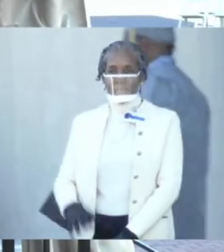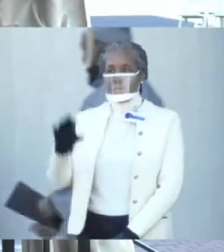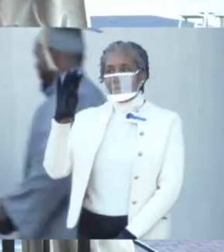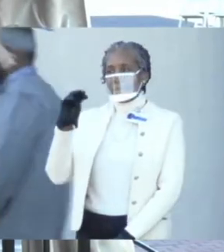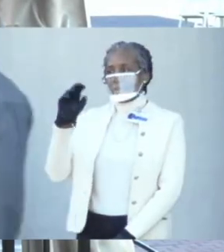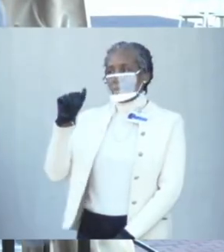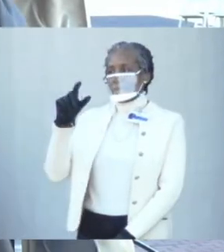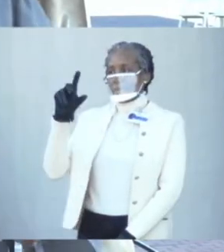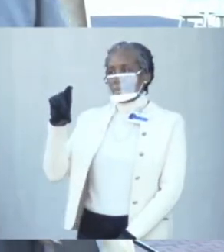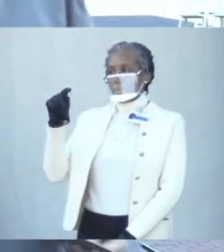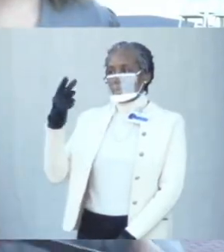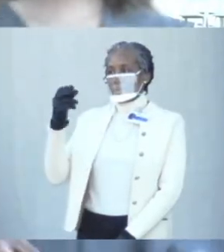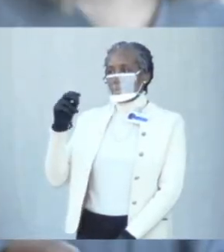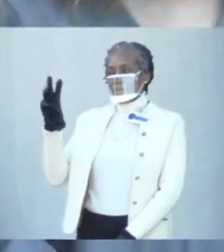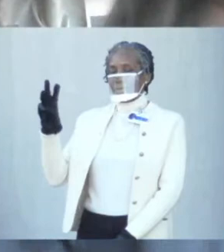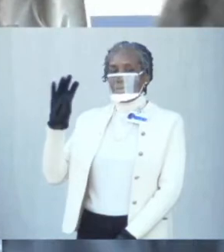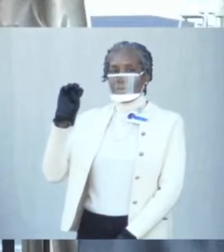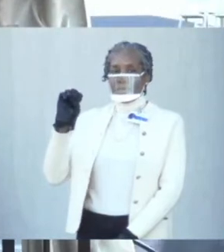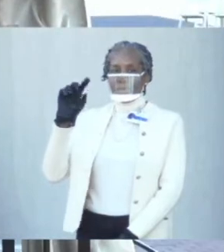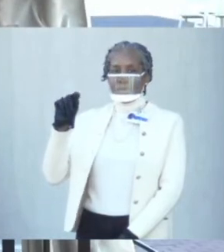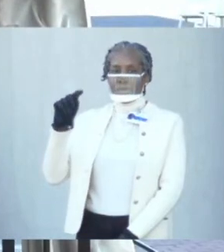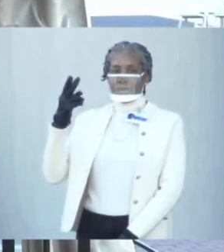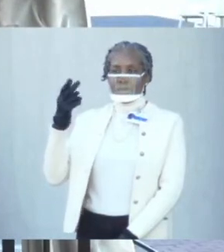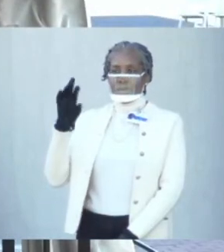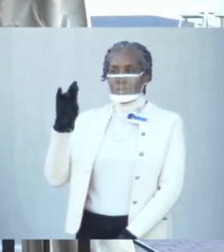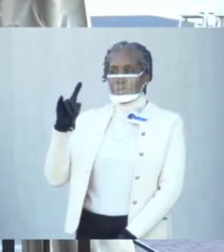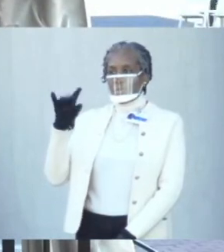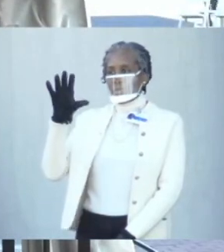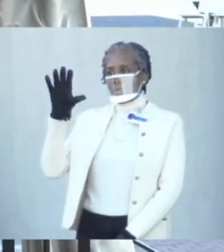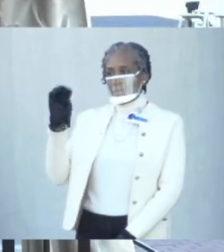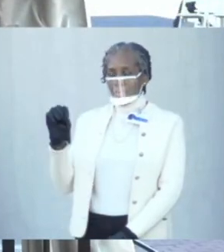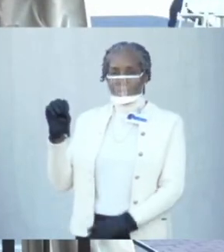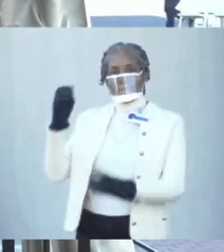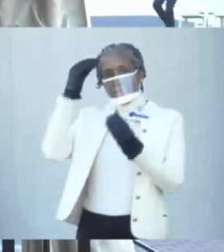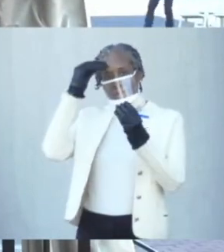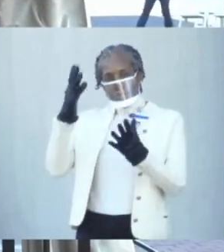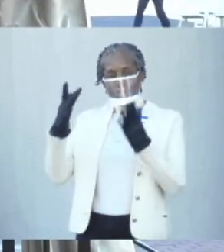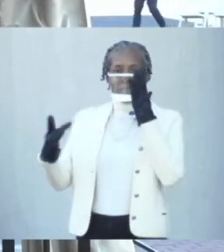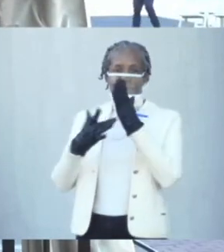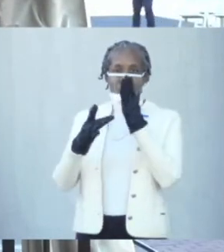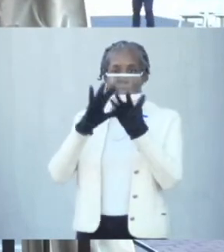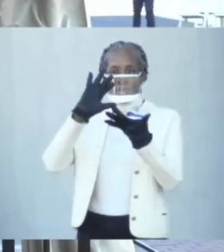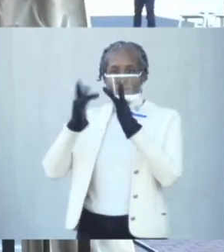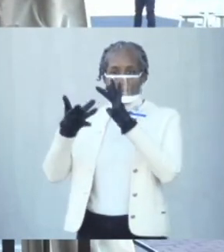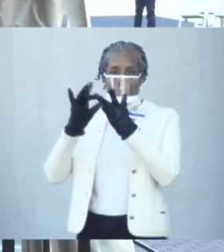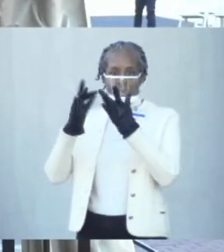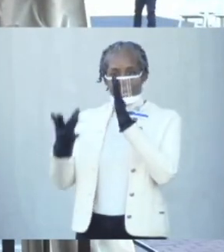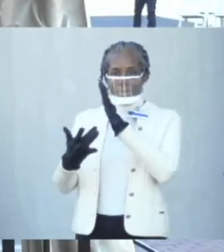Matthew Etheridge, Information Technology, Networking Technologies.